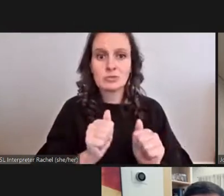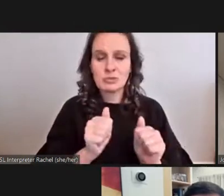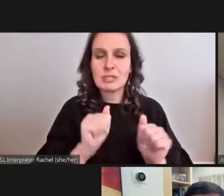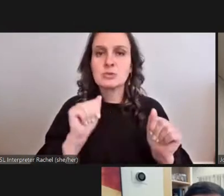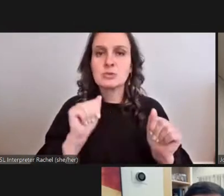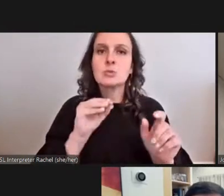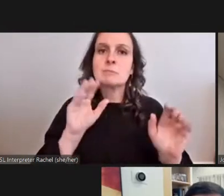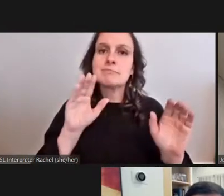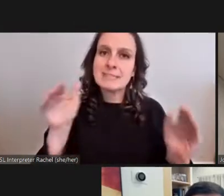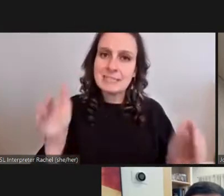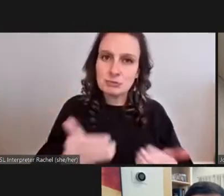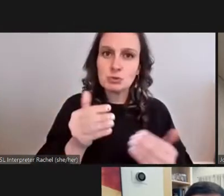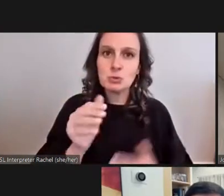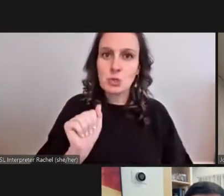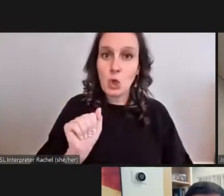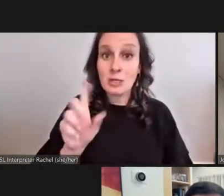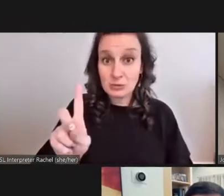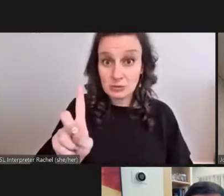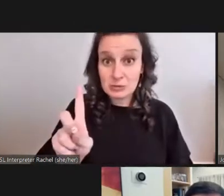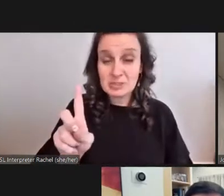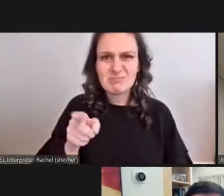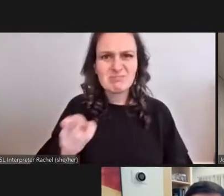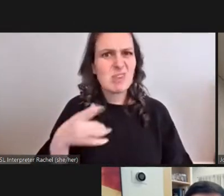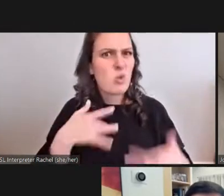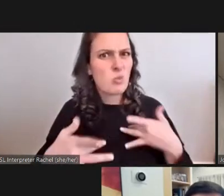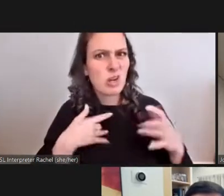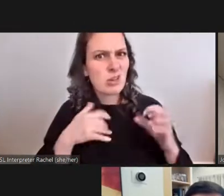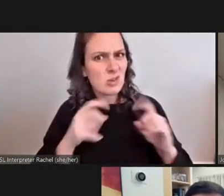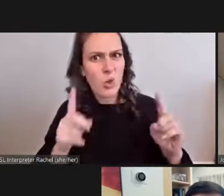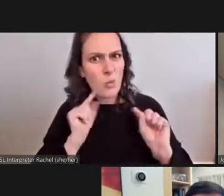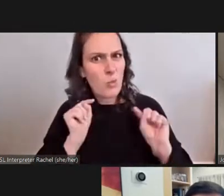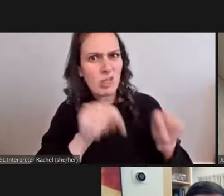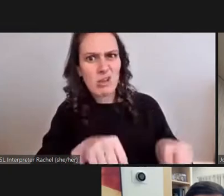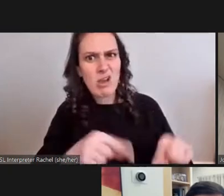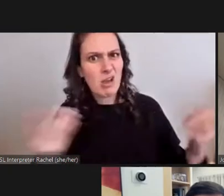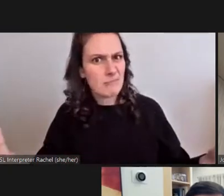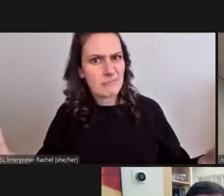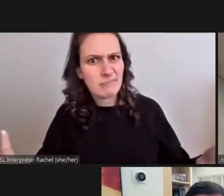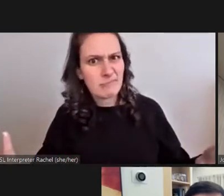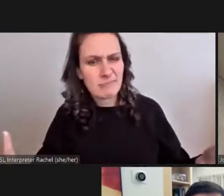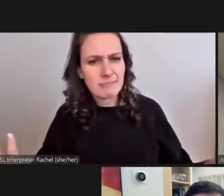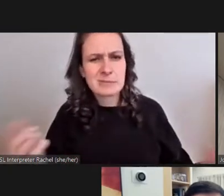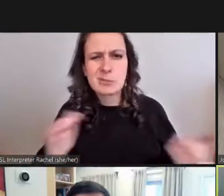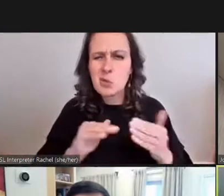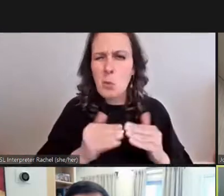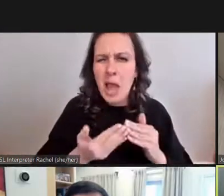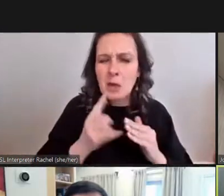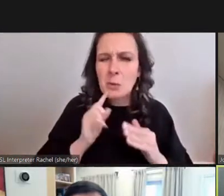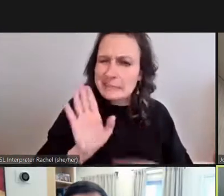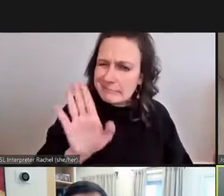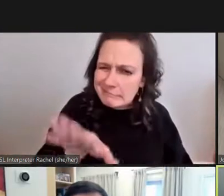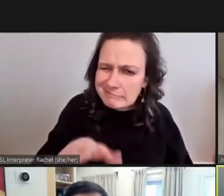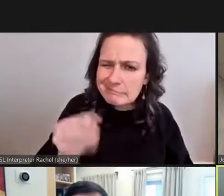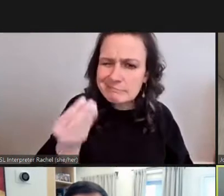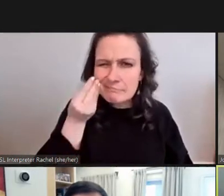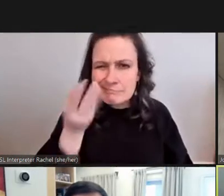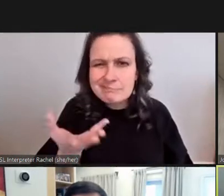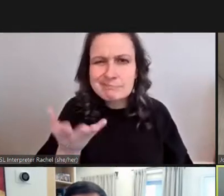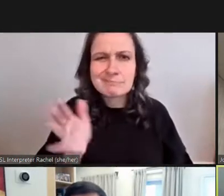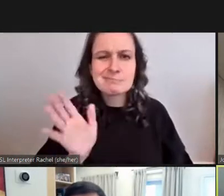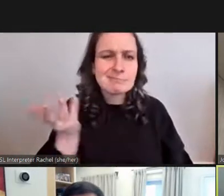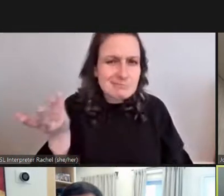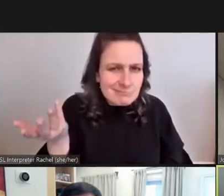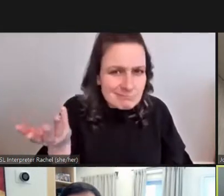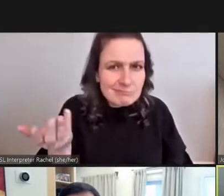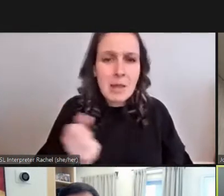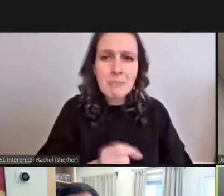audio description to is worried that no one will come, so how do we sort of reassure them, and how do we